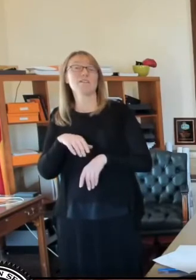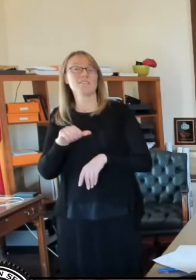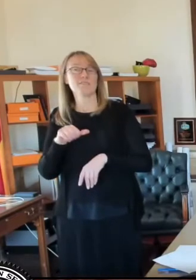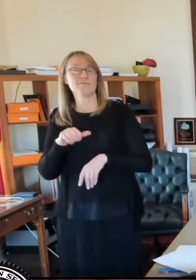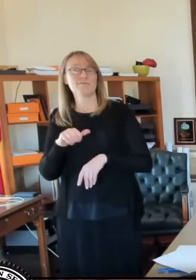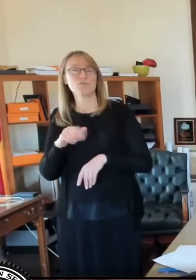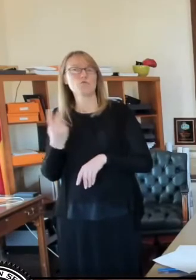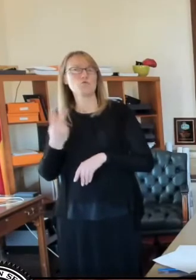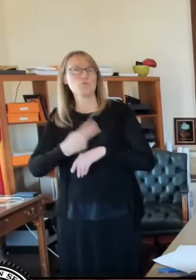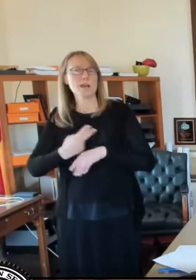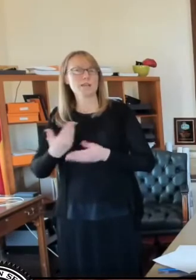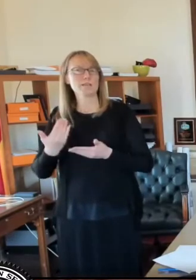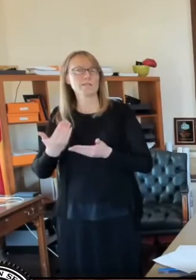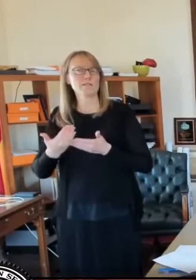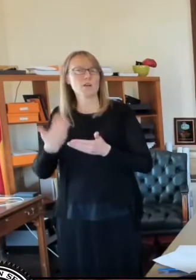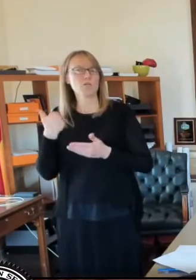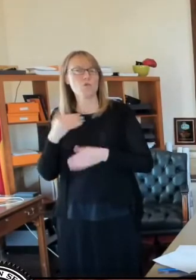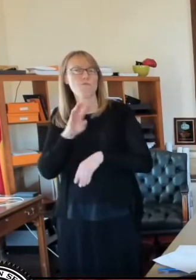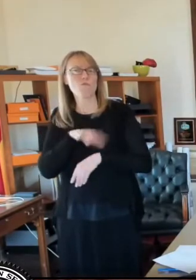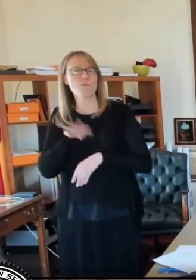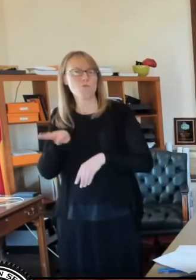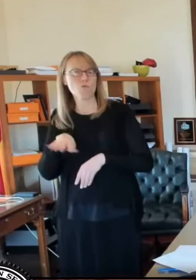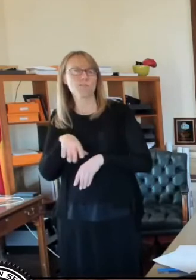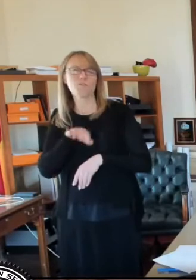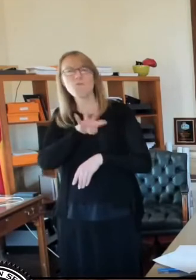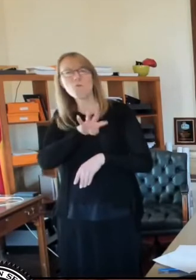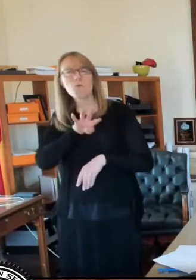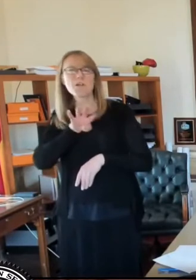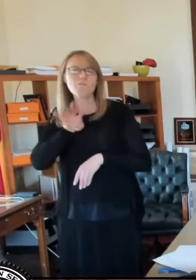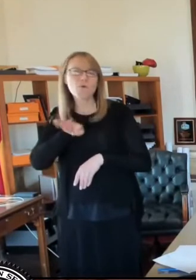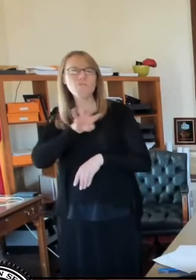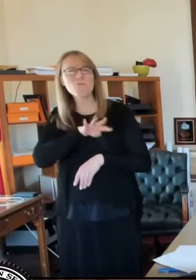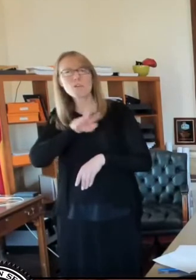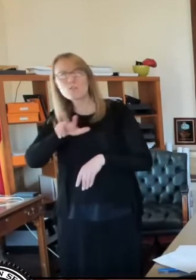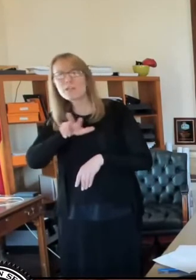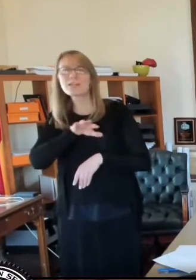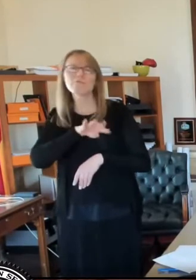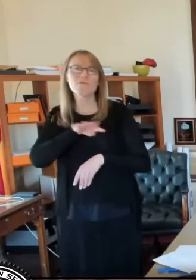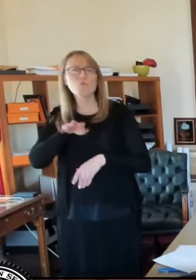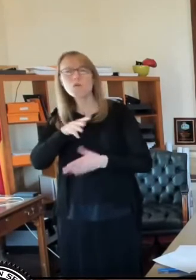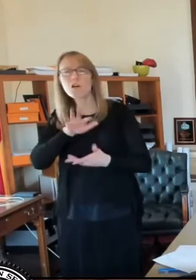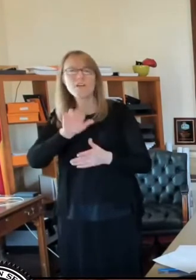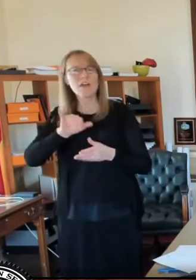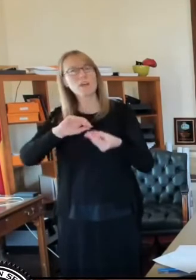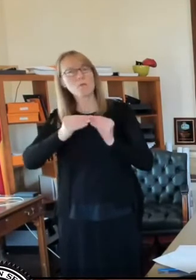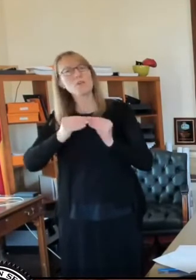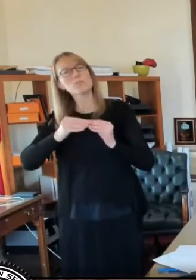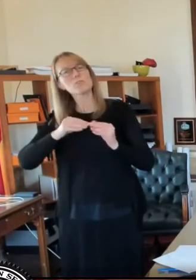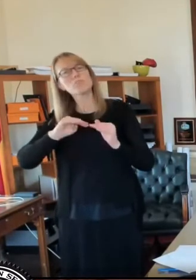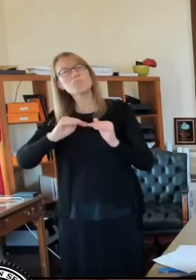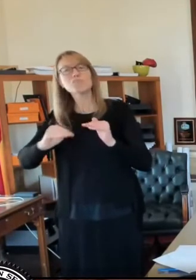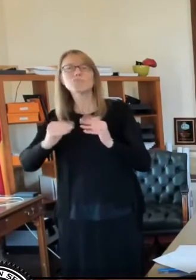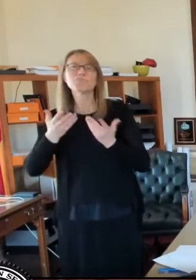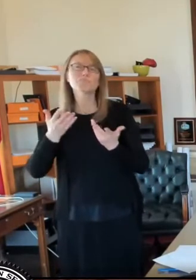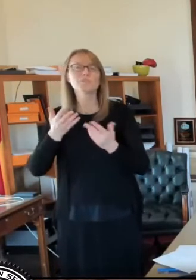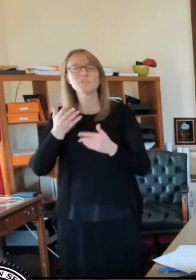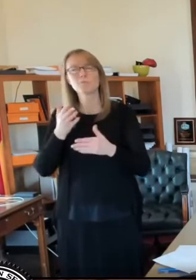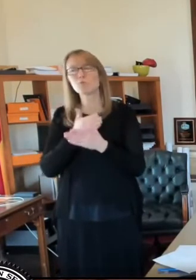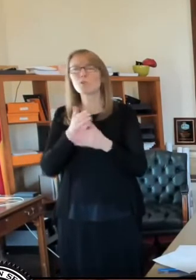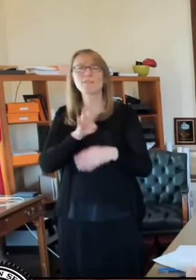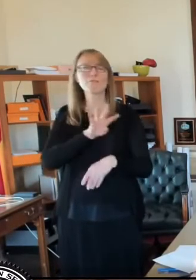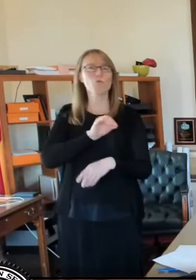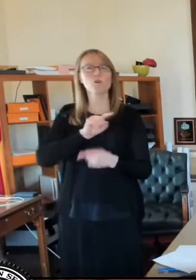consistent for the last couple of 3 weeks. We've been running about 40 to 42